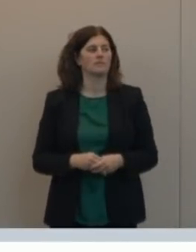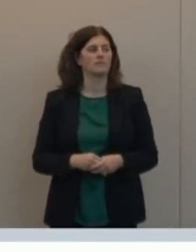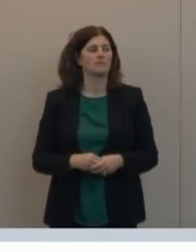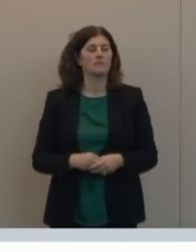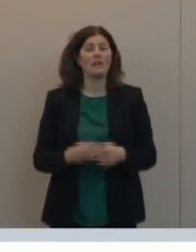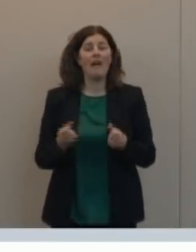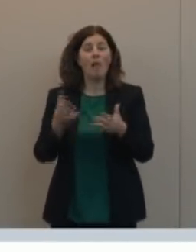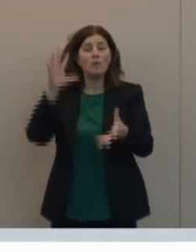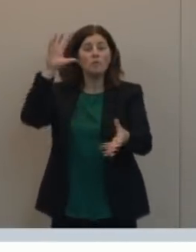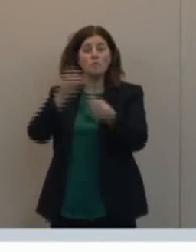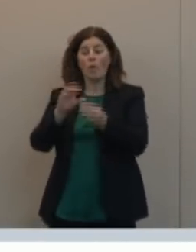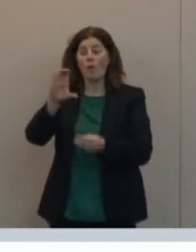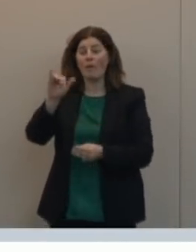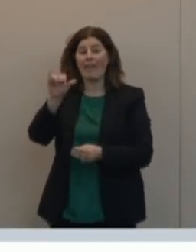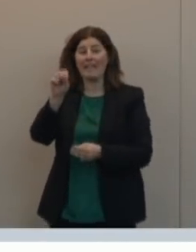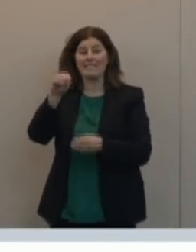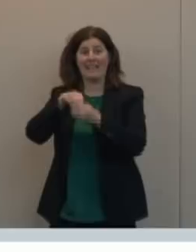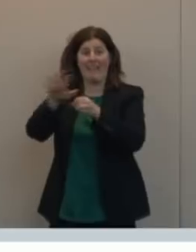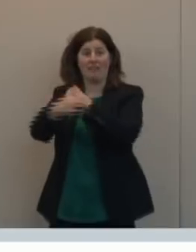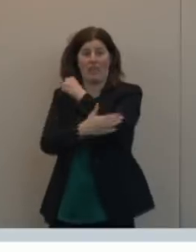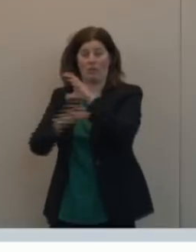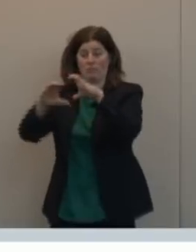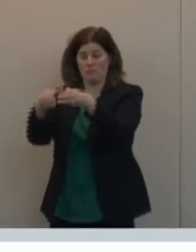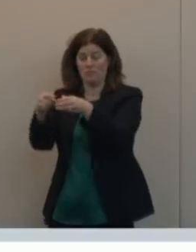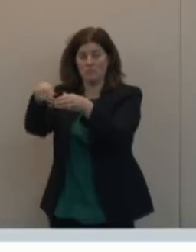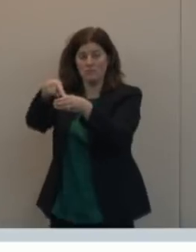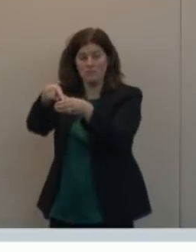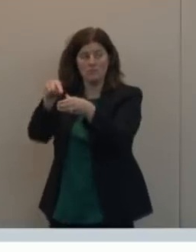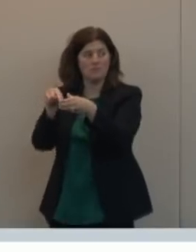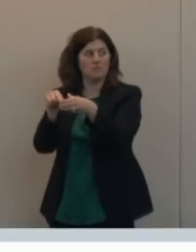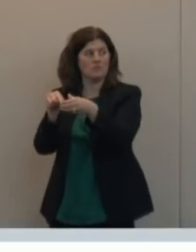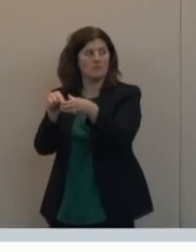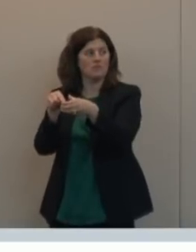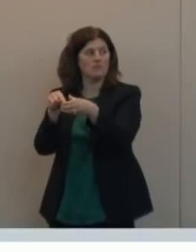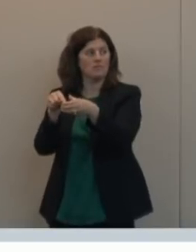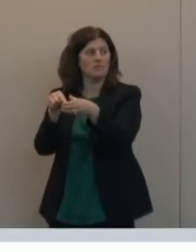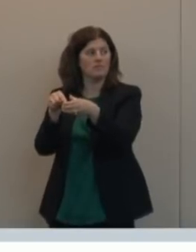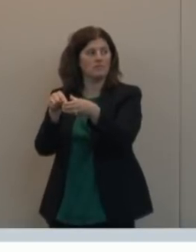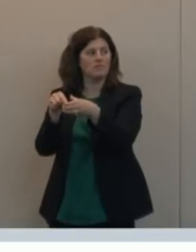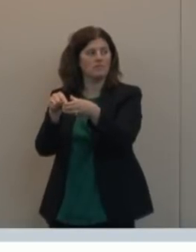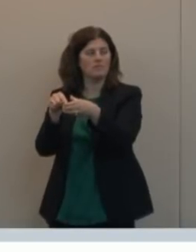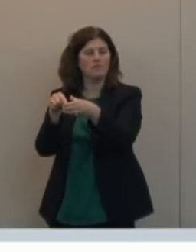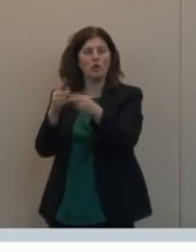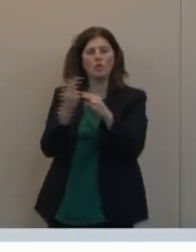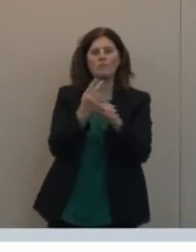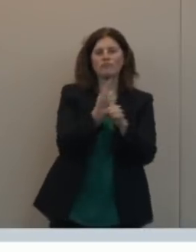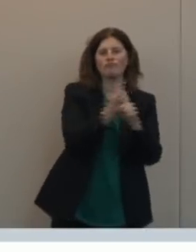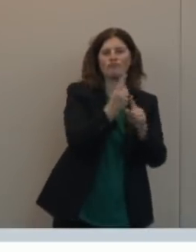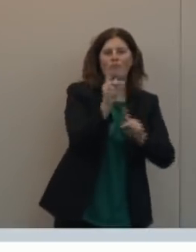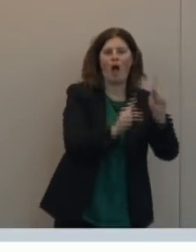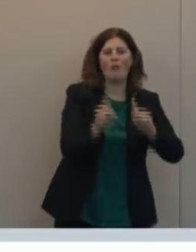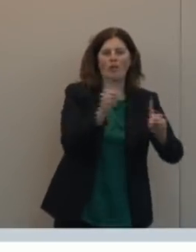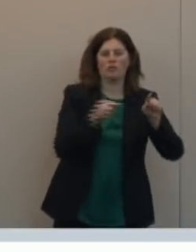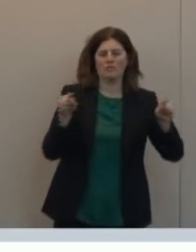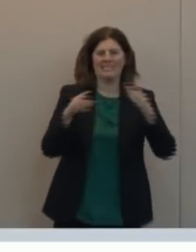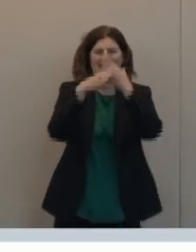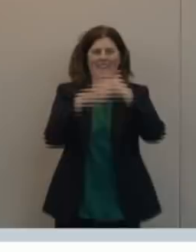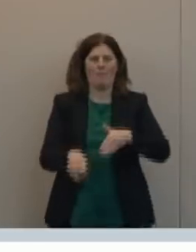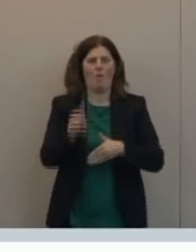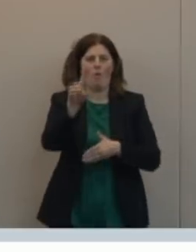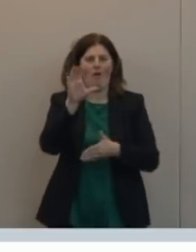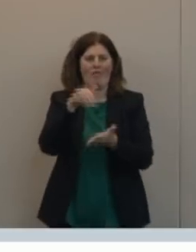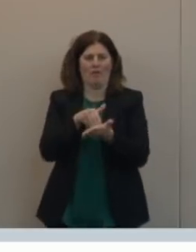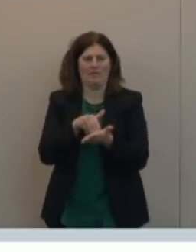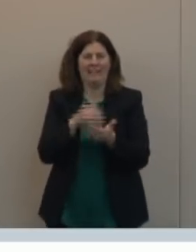number of cases in your county, and then we take your population and divide that by 100,000. So if you're in